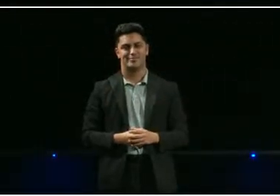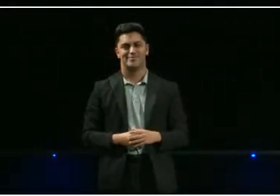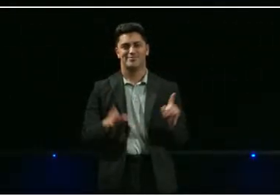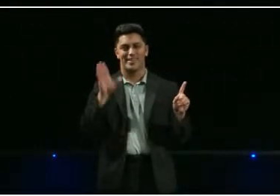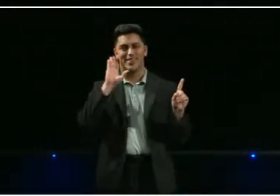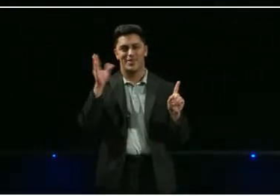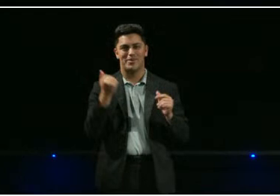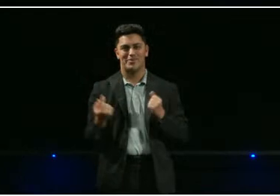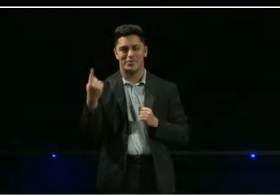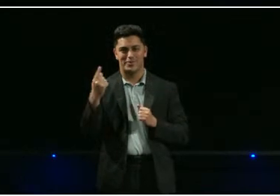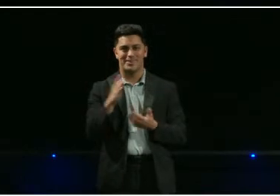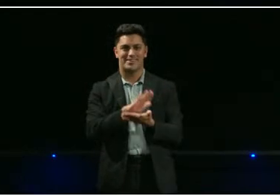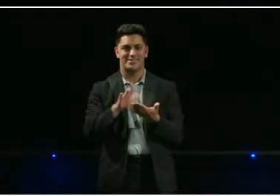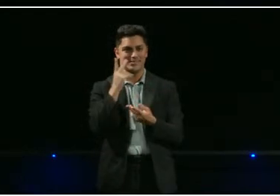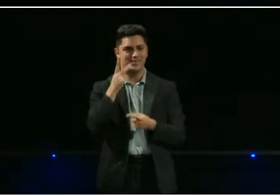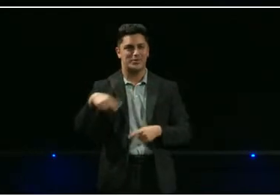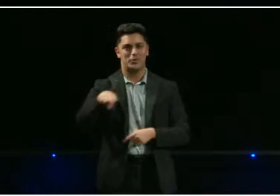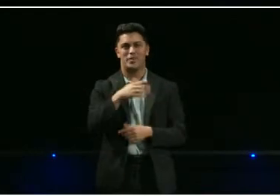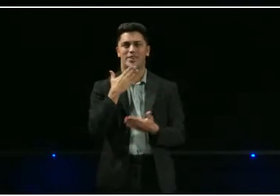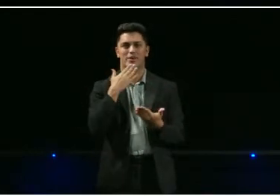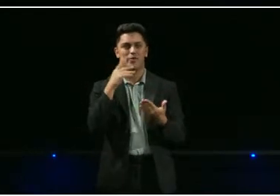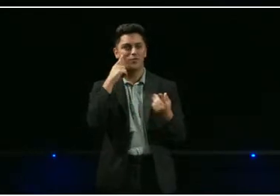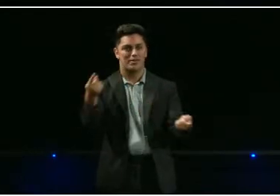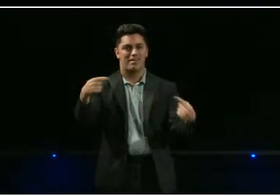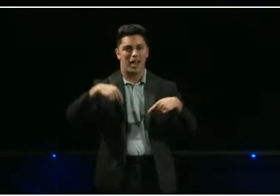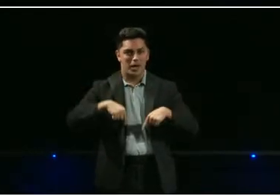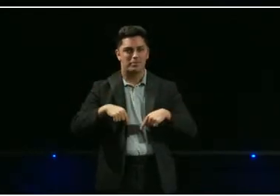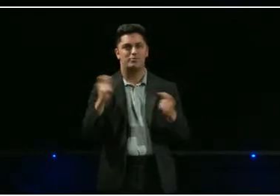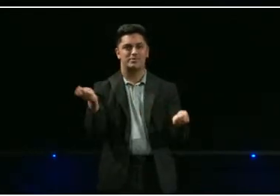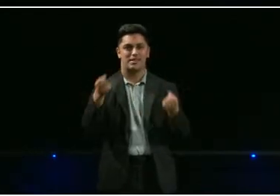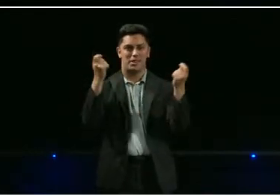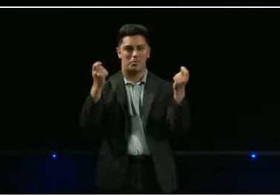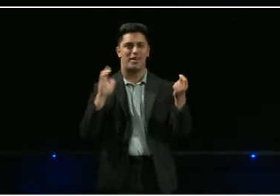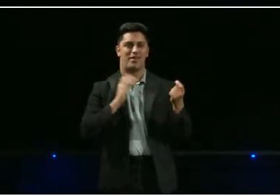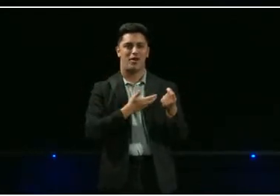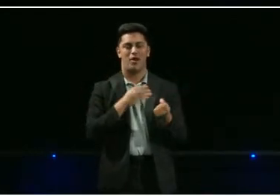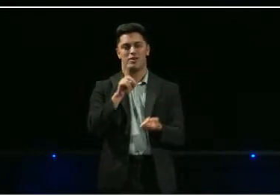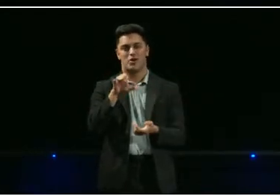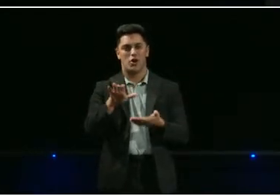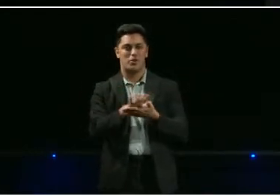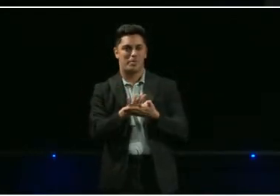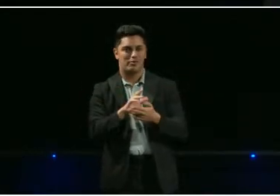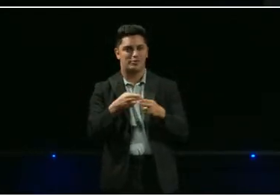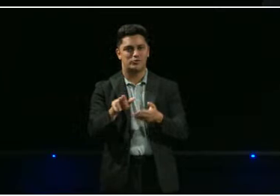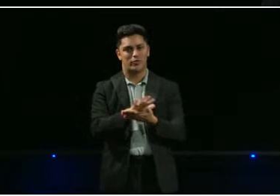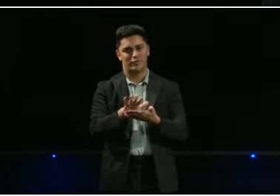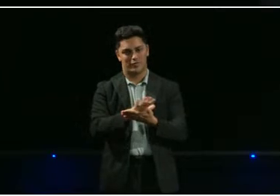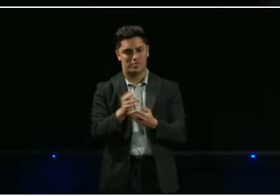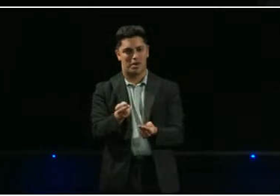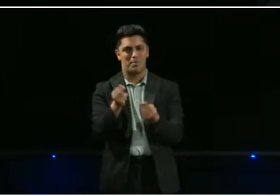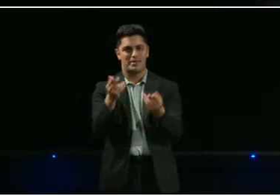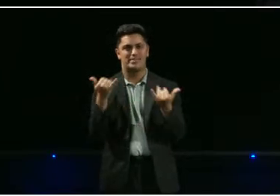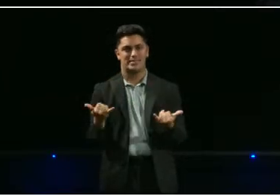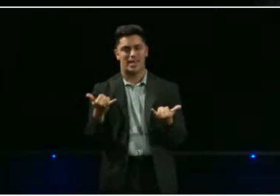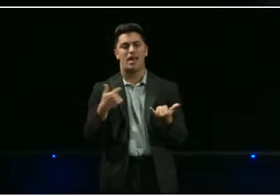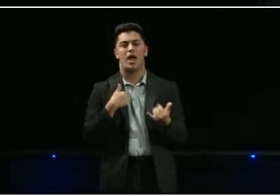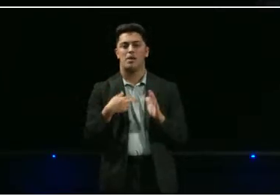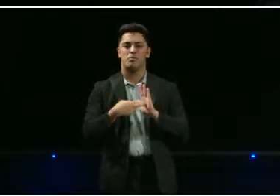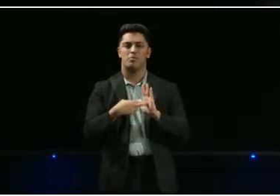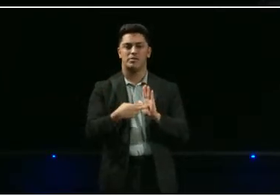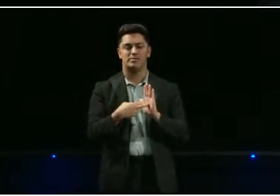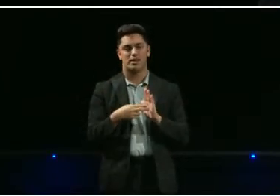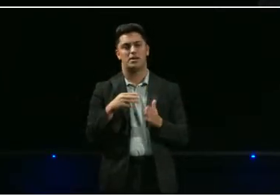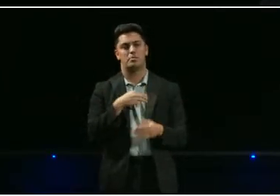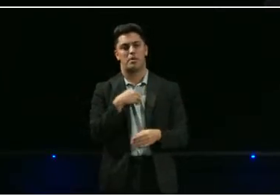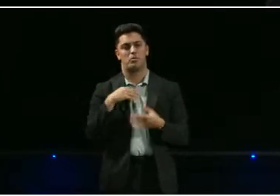Hello, everyone. Nice to see you all. Thank you all for coming as we celebrate our documentary short film nominees today. I'm here representing our Member